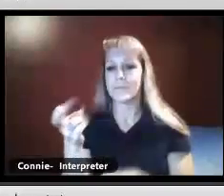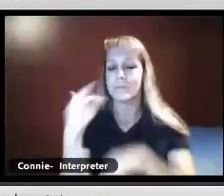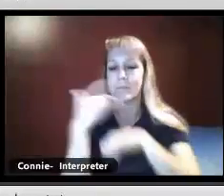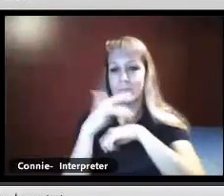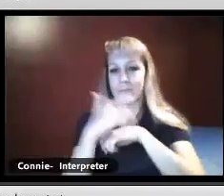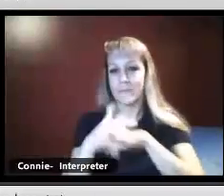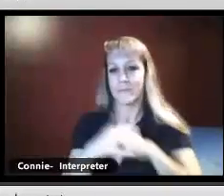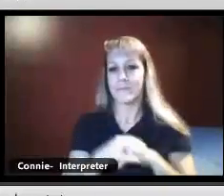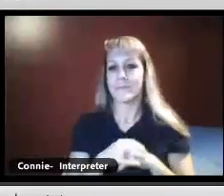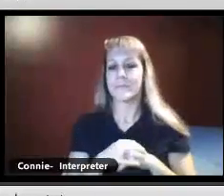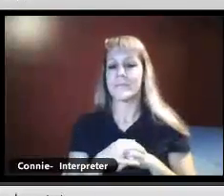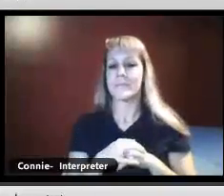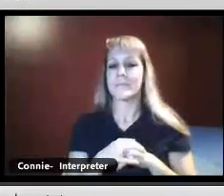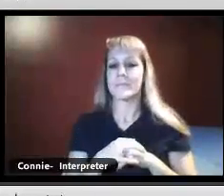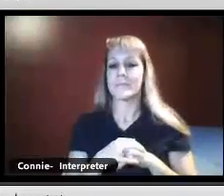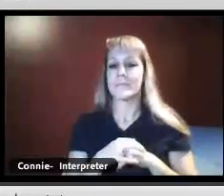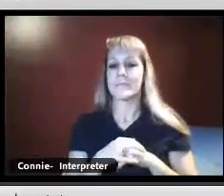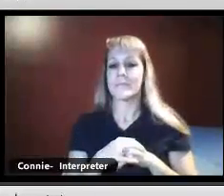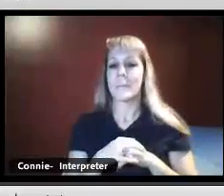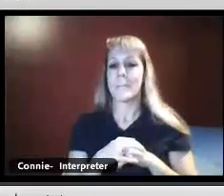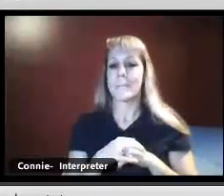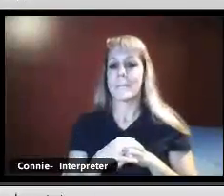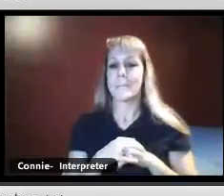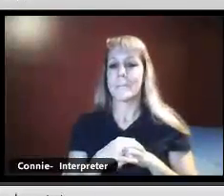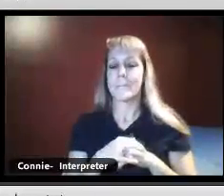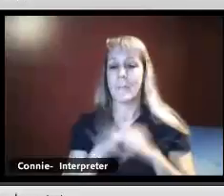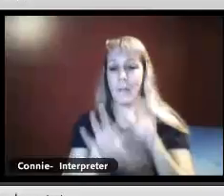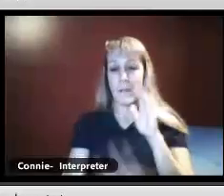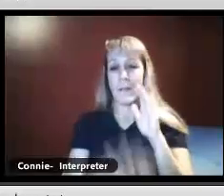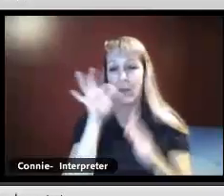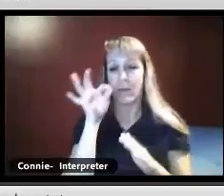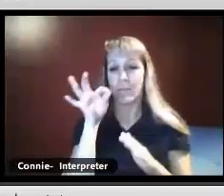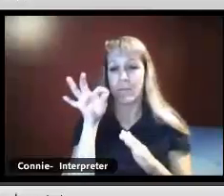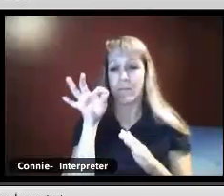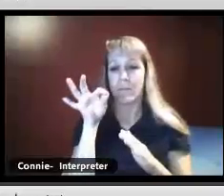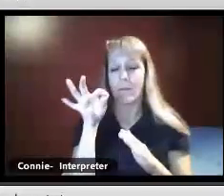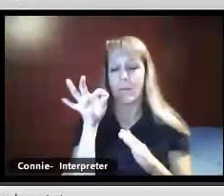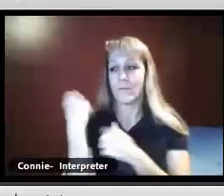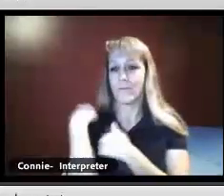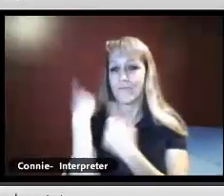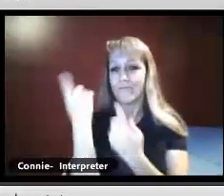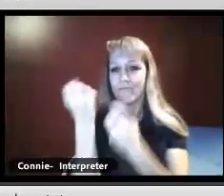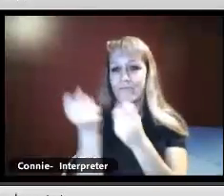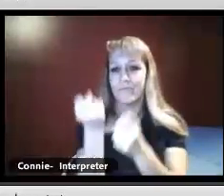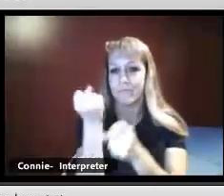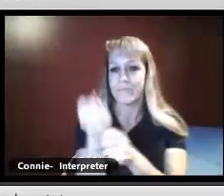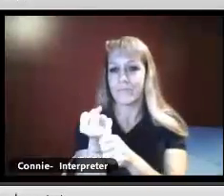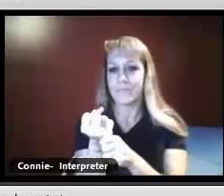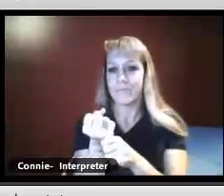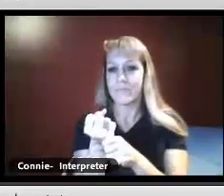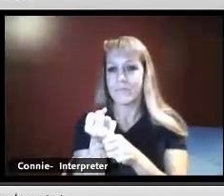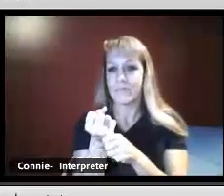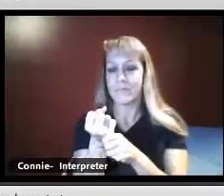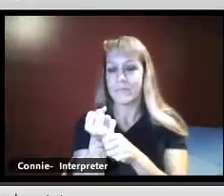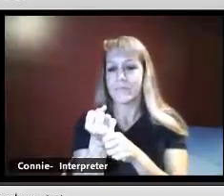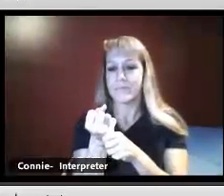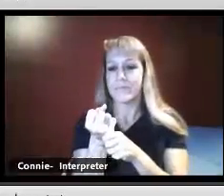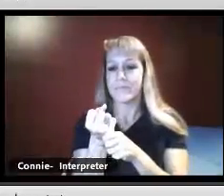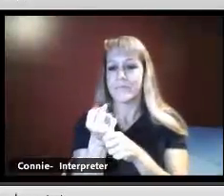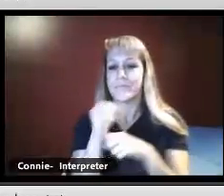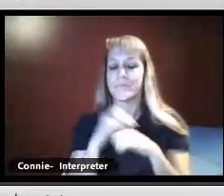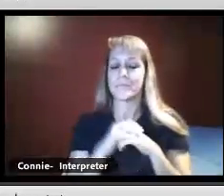available. And I've discovered over the years and many years that I've been providing